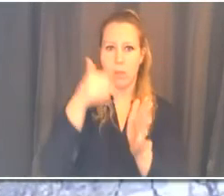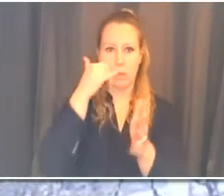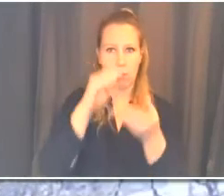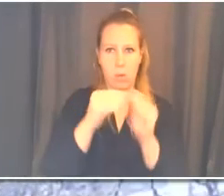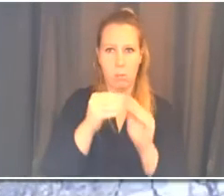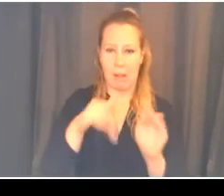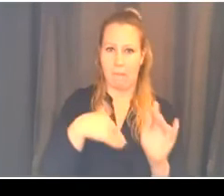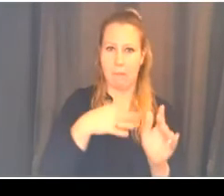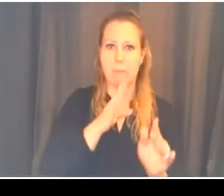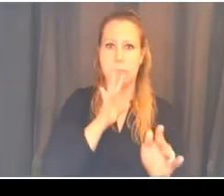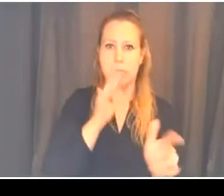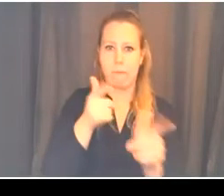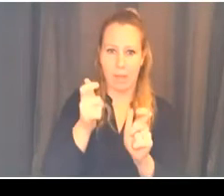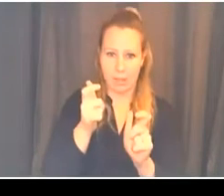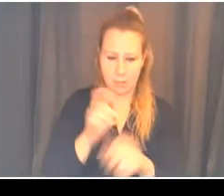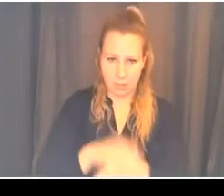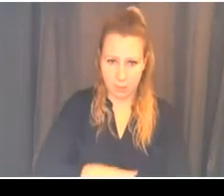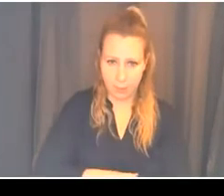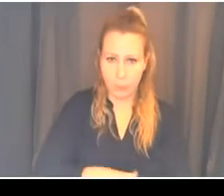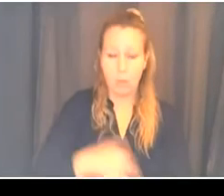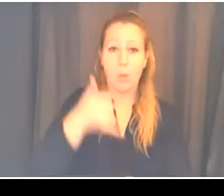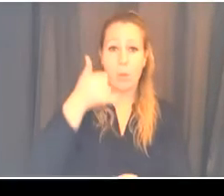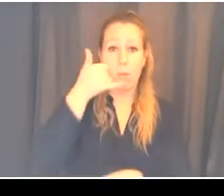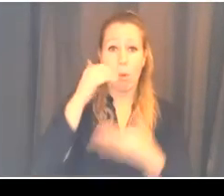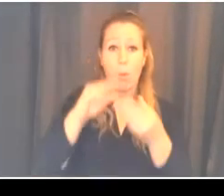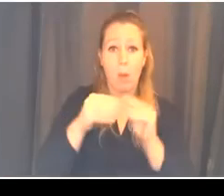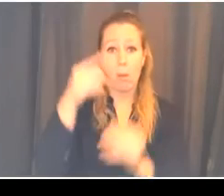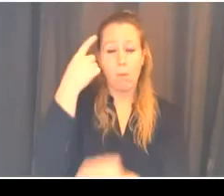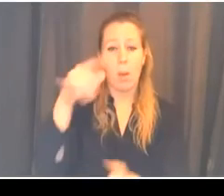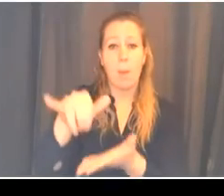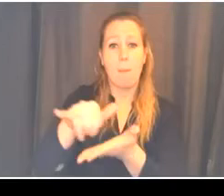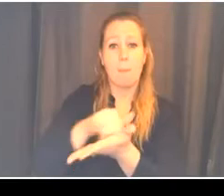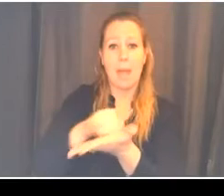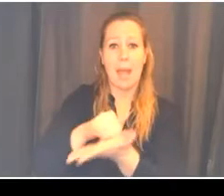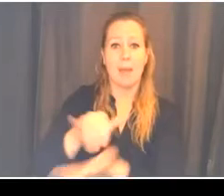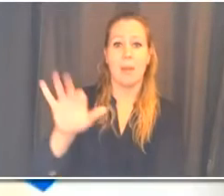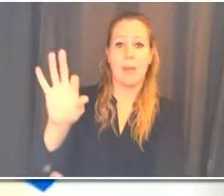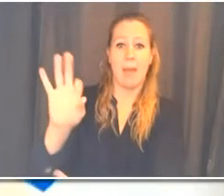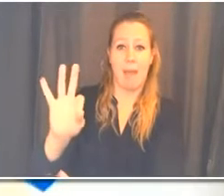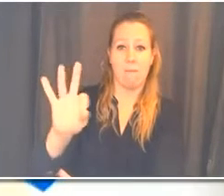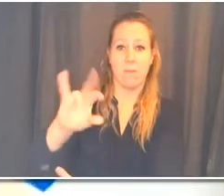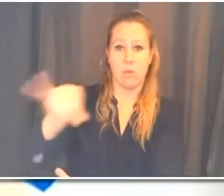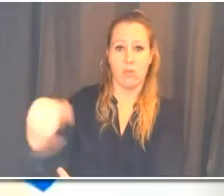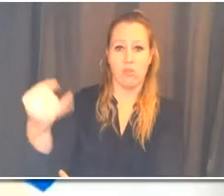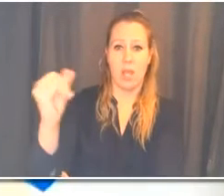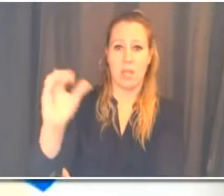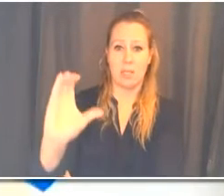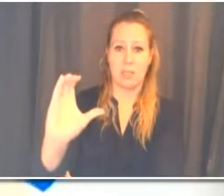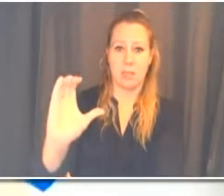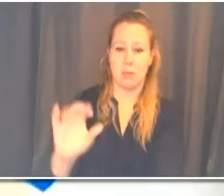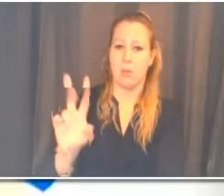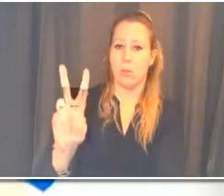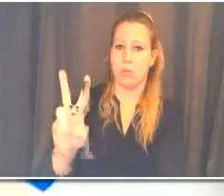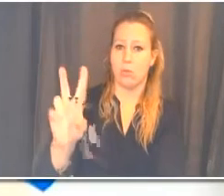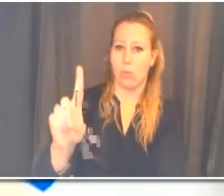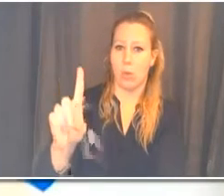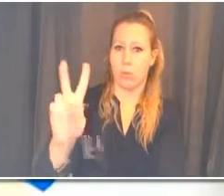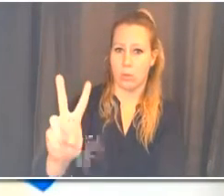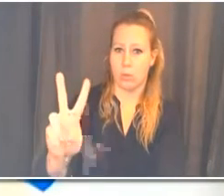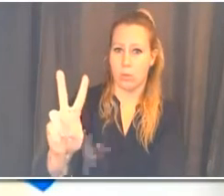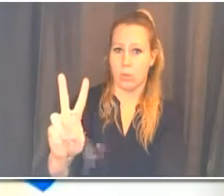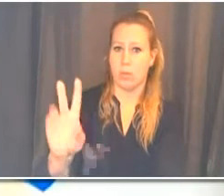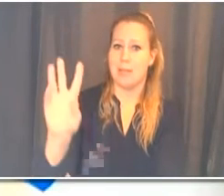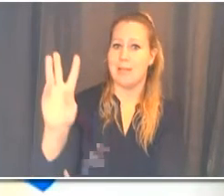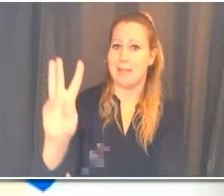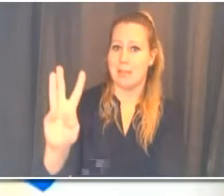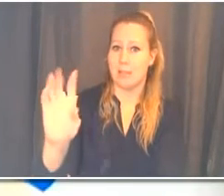2800 thank you very much uh council member Manaka thank you uh chair and chairs and everyone involved in